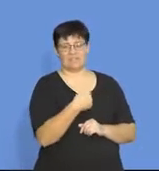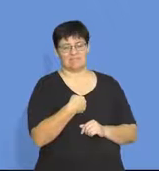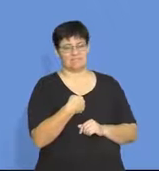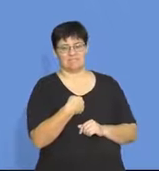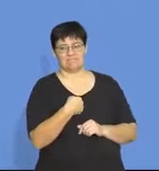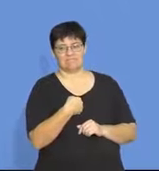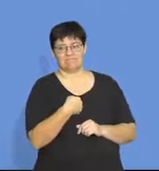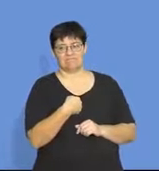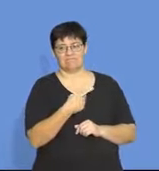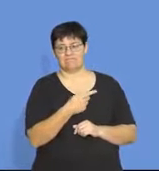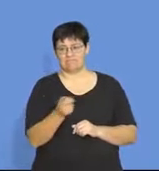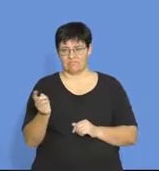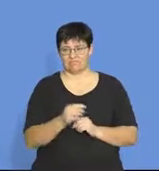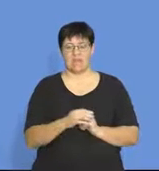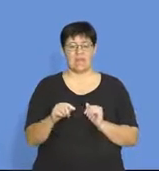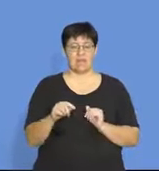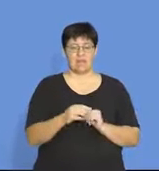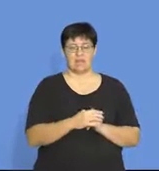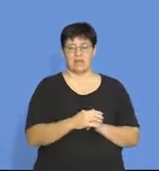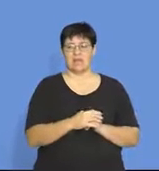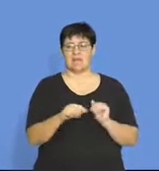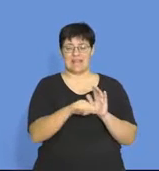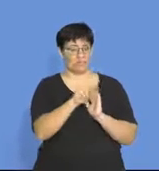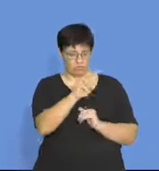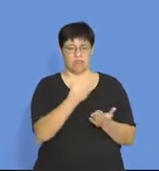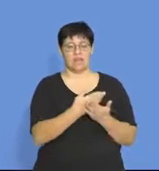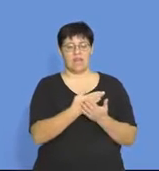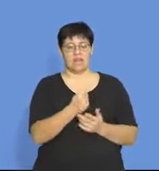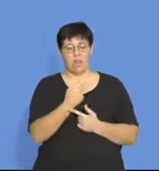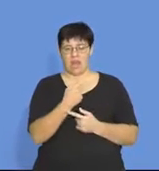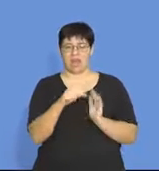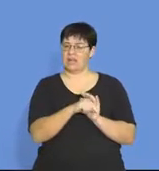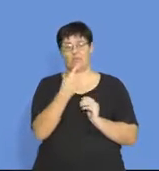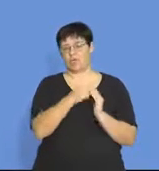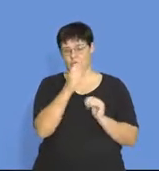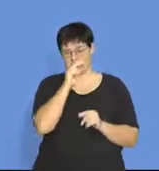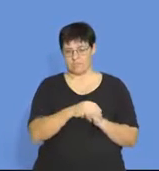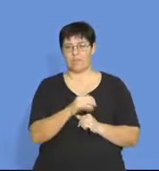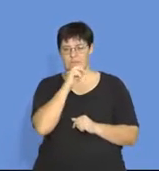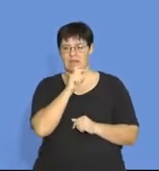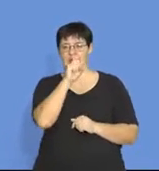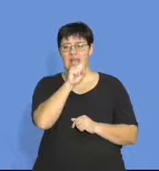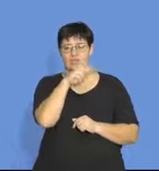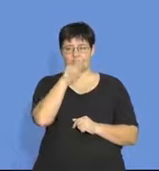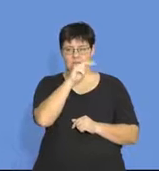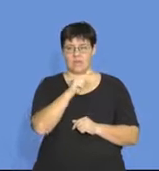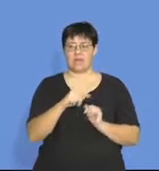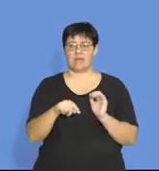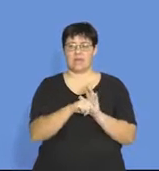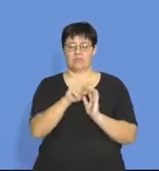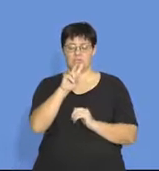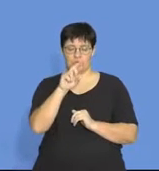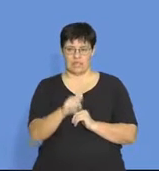Then you see that I can divide everything by negative 2 instead of just a negative, which will give me x